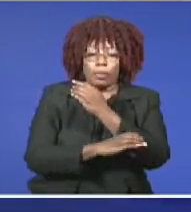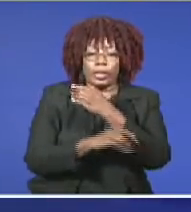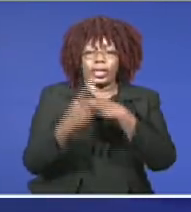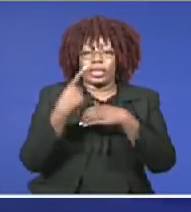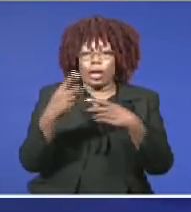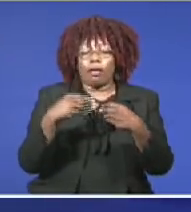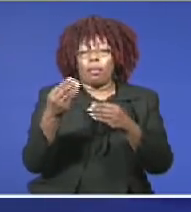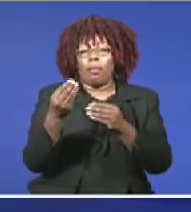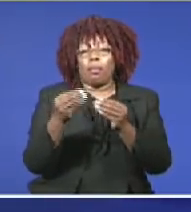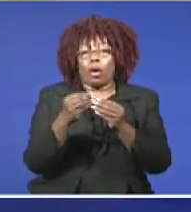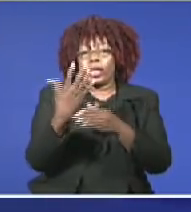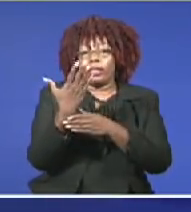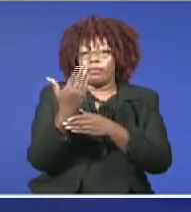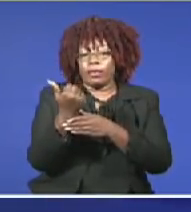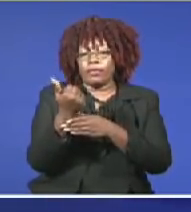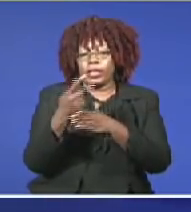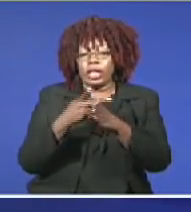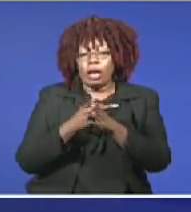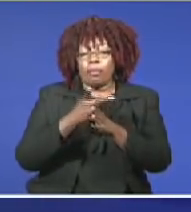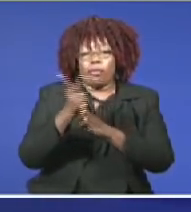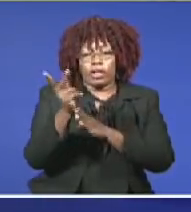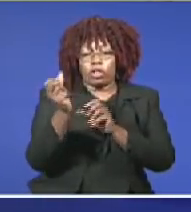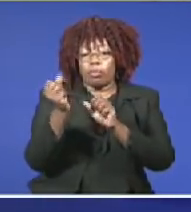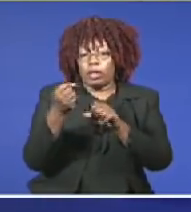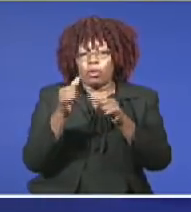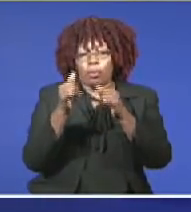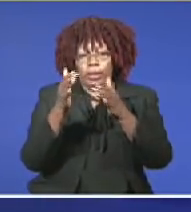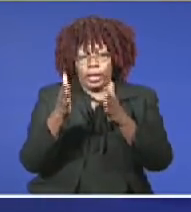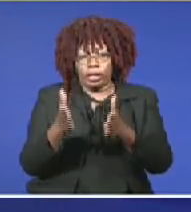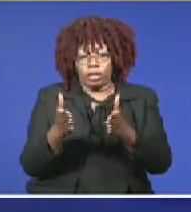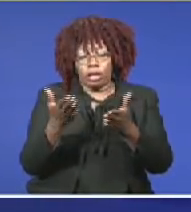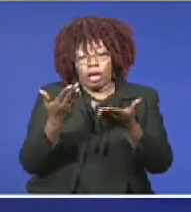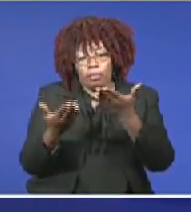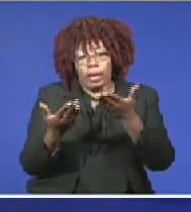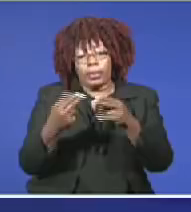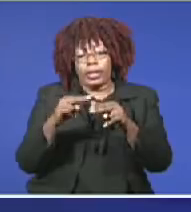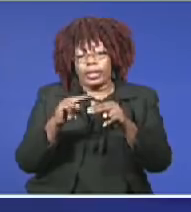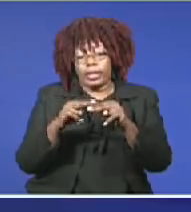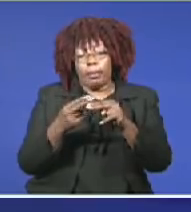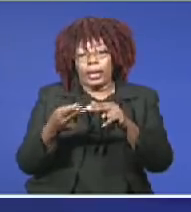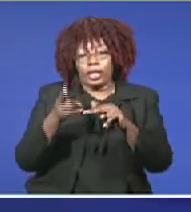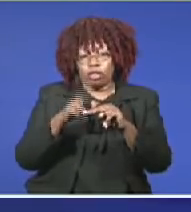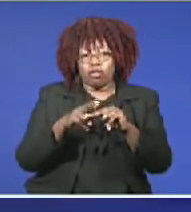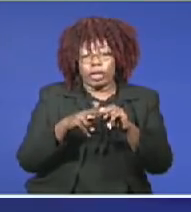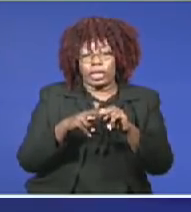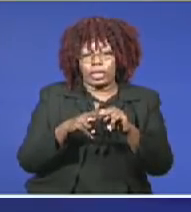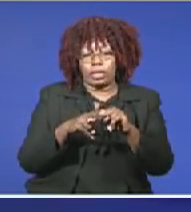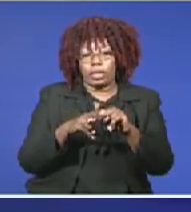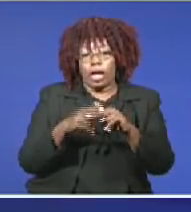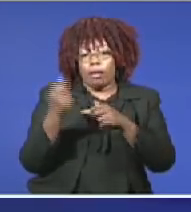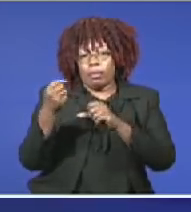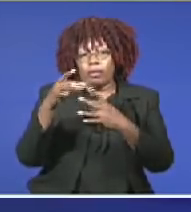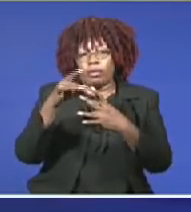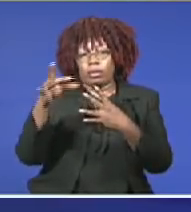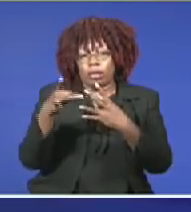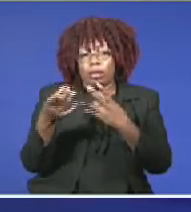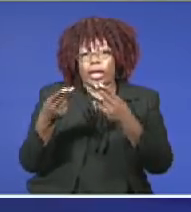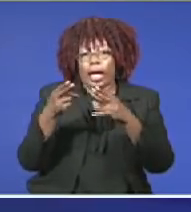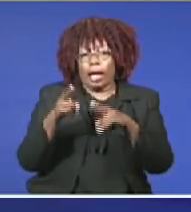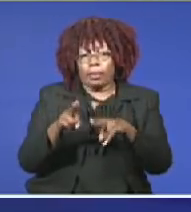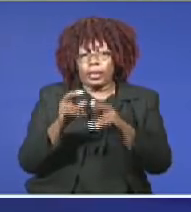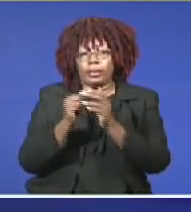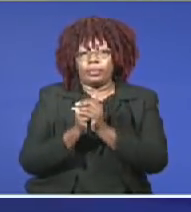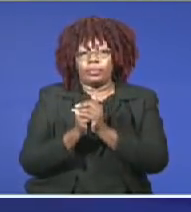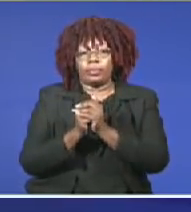than 15 professional baseball players. This number can increase in the next few days as the Major League Baseball draft is underway.